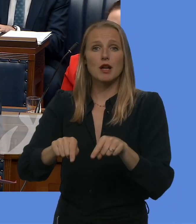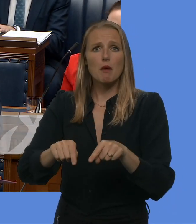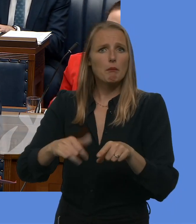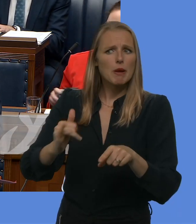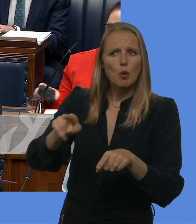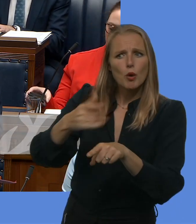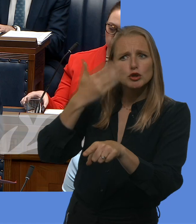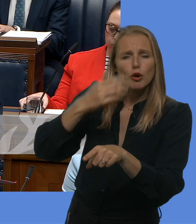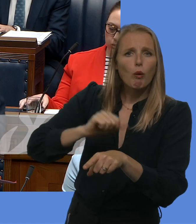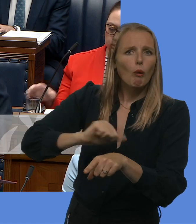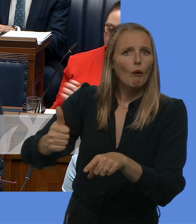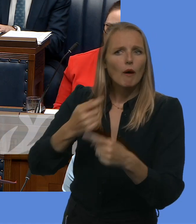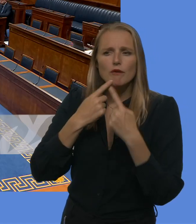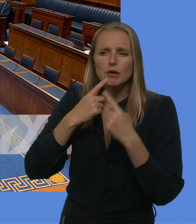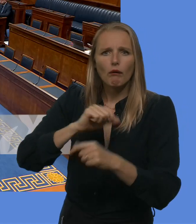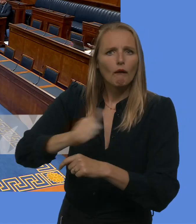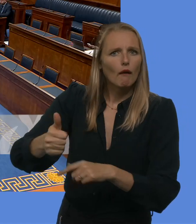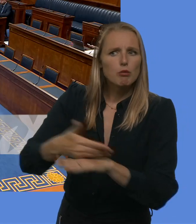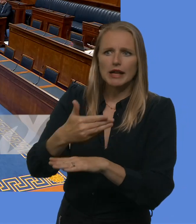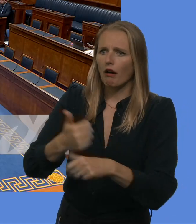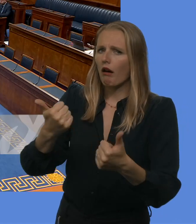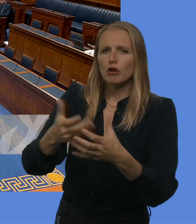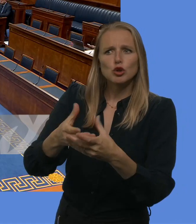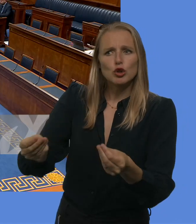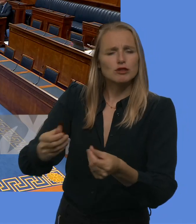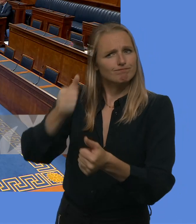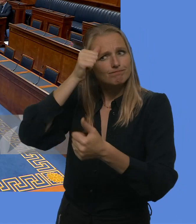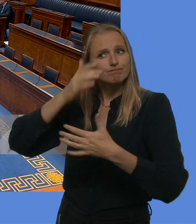we disseminate that information. Connie Egan.